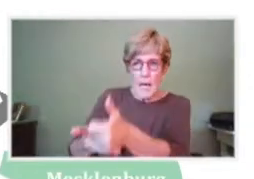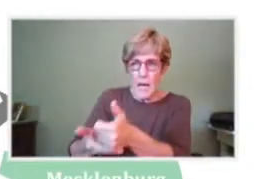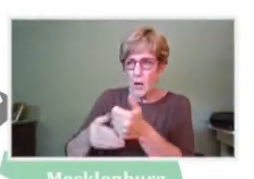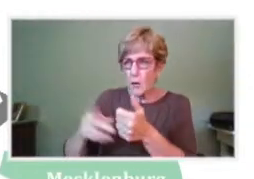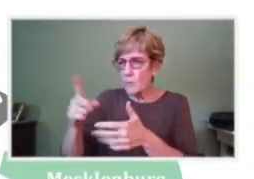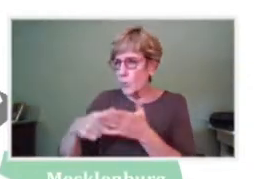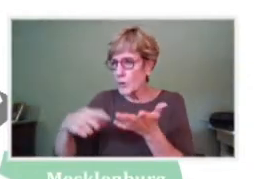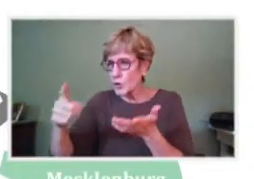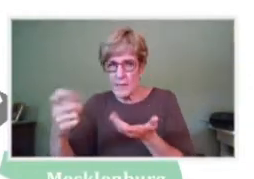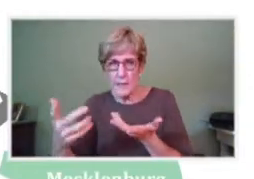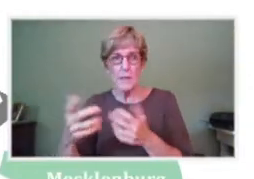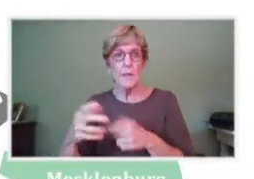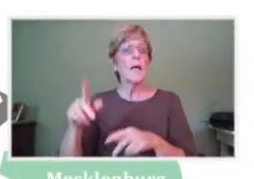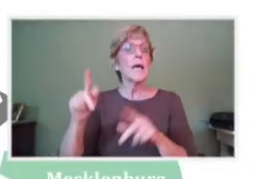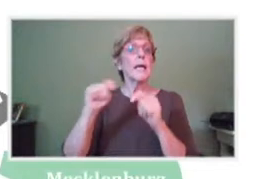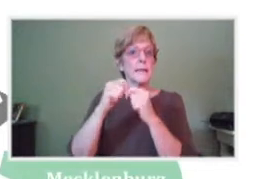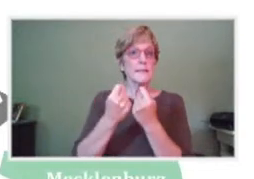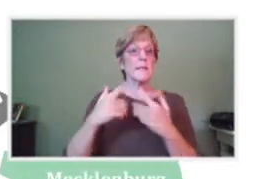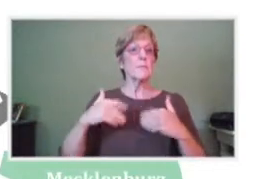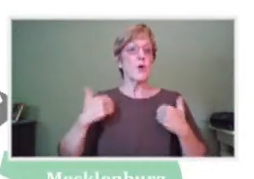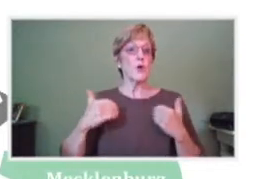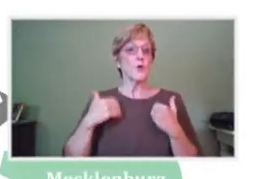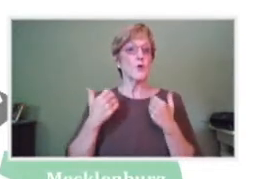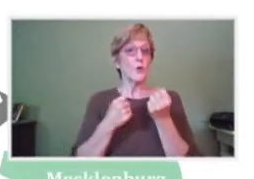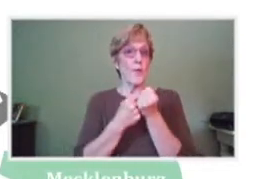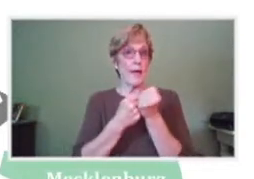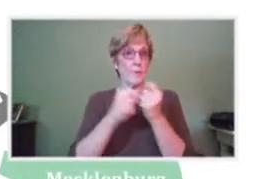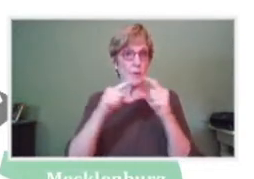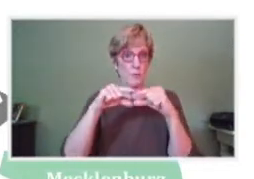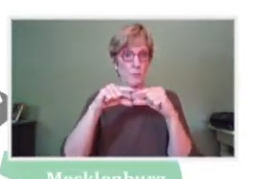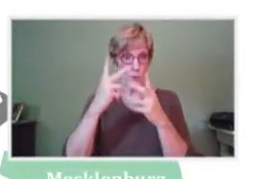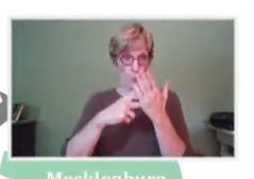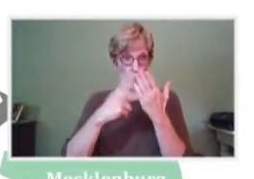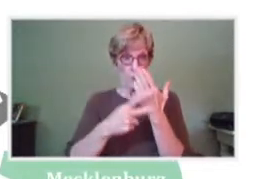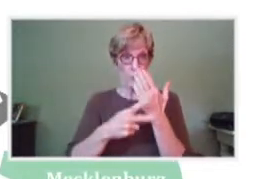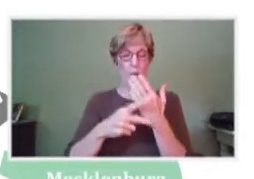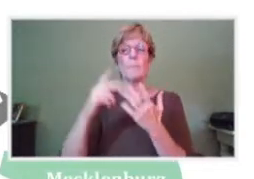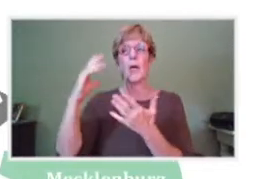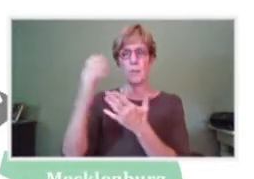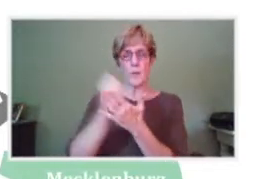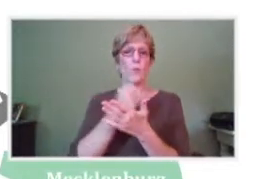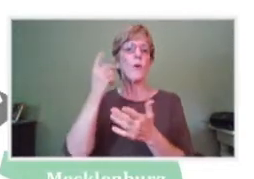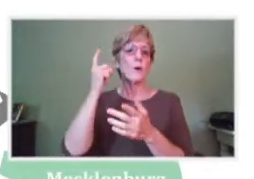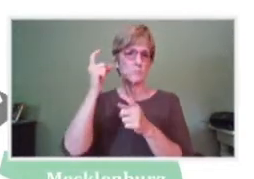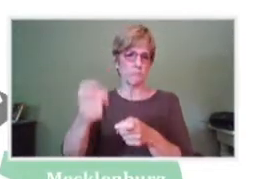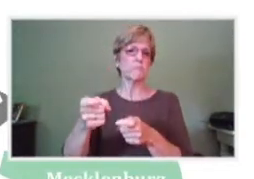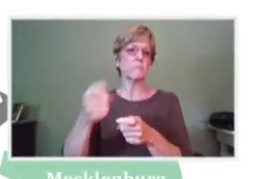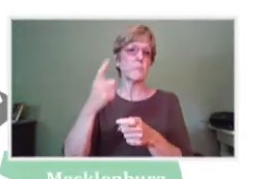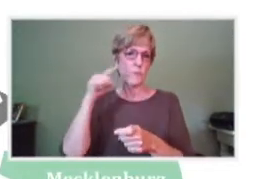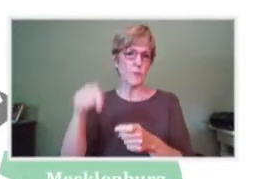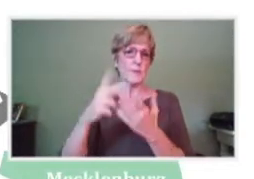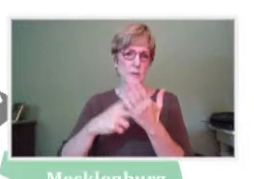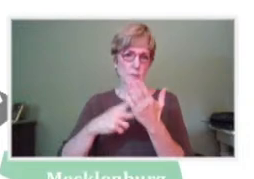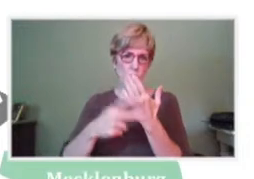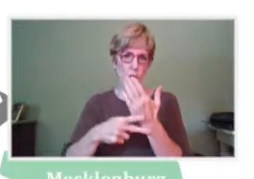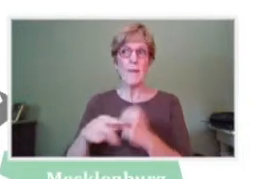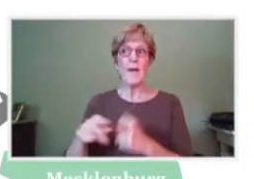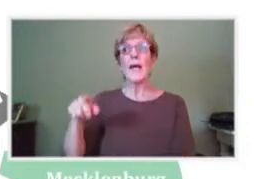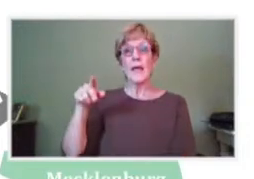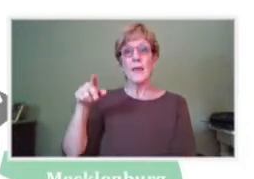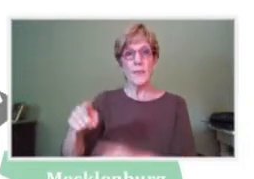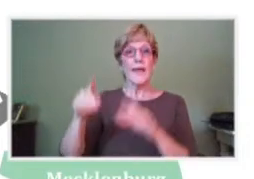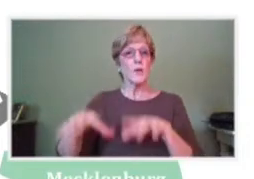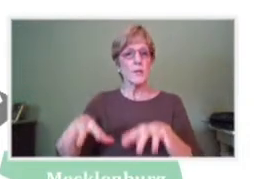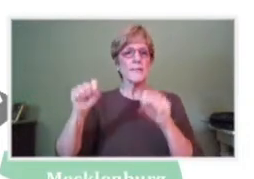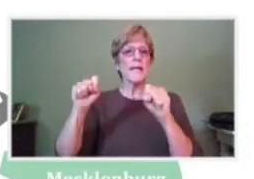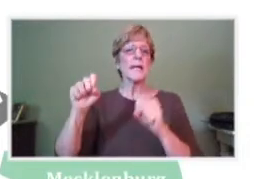team is led by Youth Advocate Programs, who won the RFP for this contract, and they are the ones implementing the model